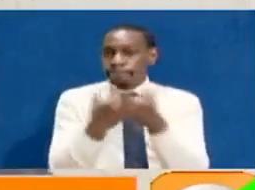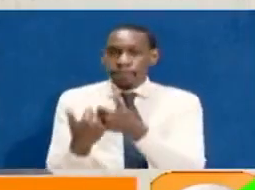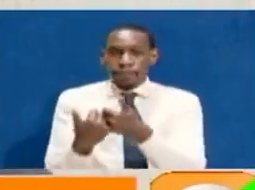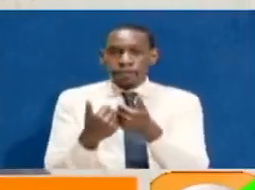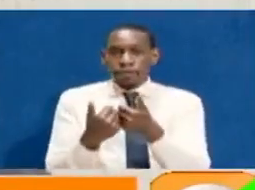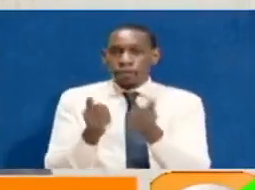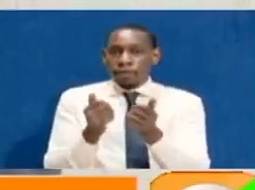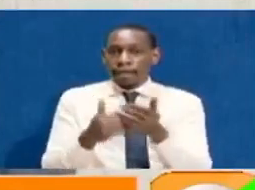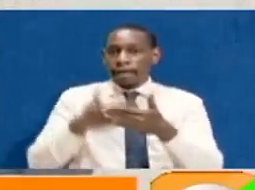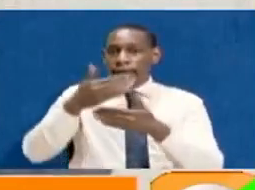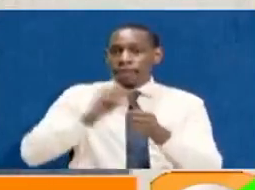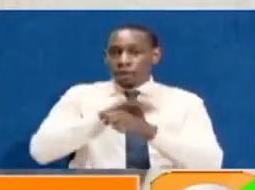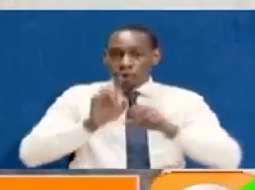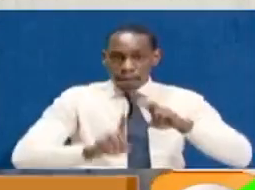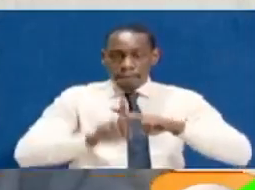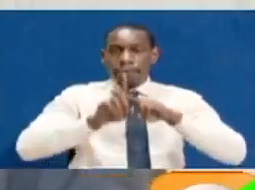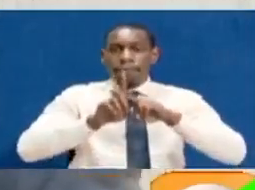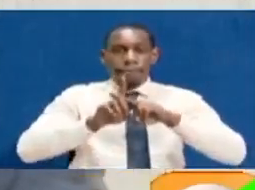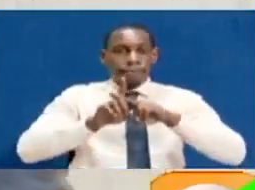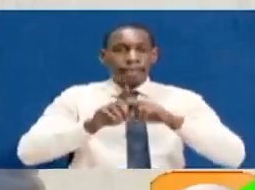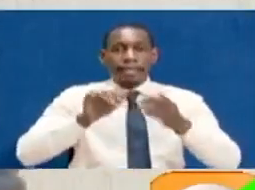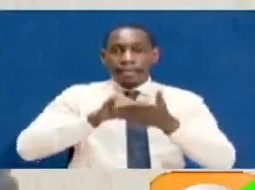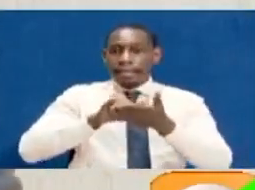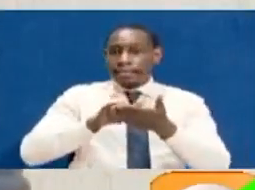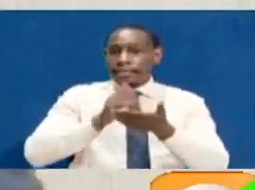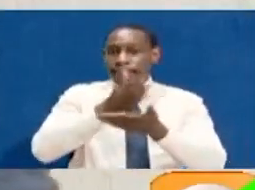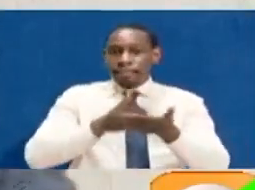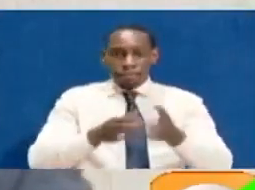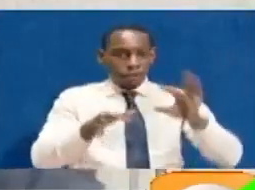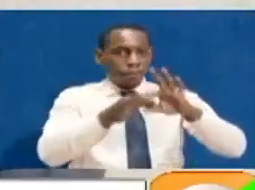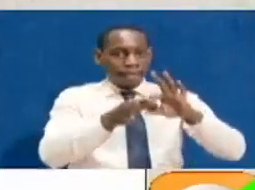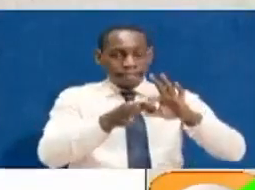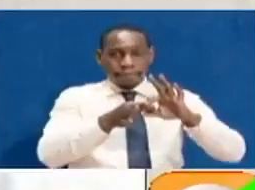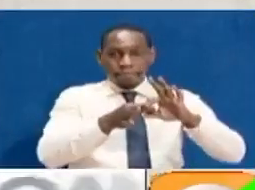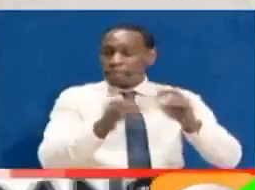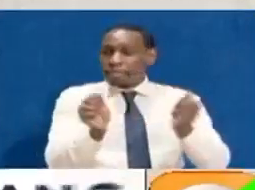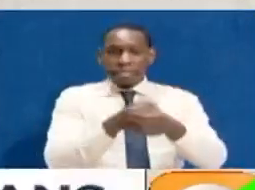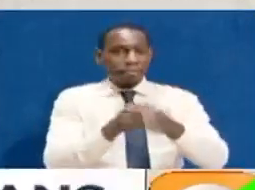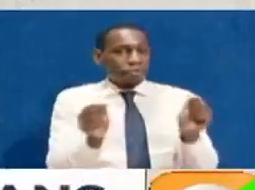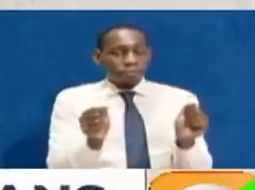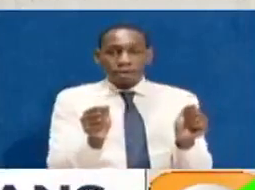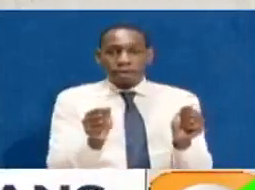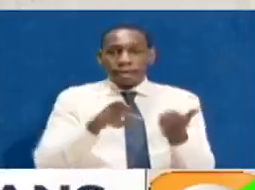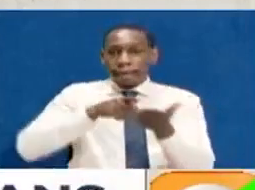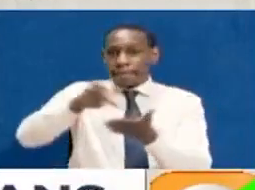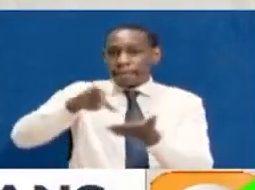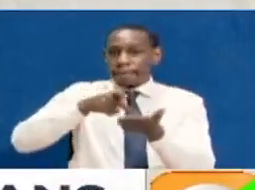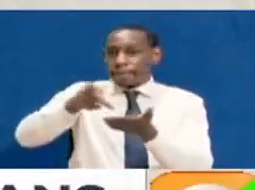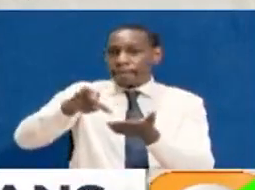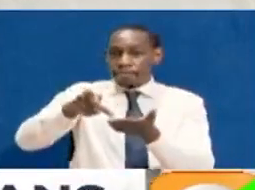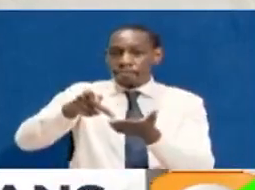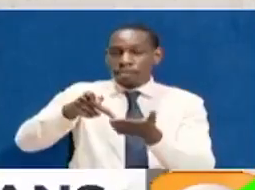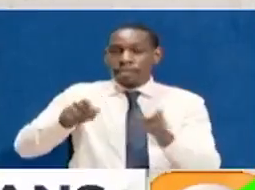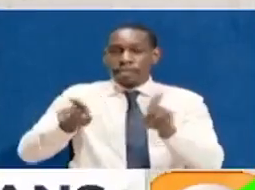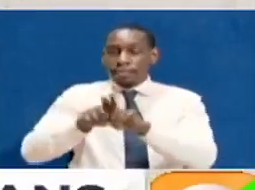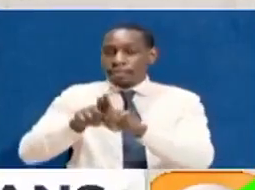with the upsurge of COVID-19 that certain cooperatives are not able to pay their premiums.